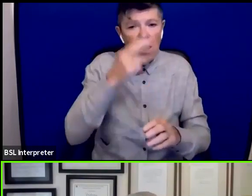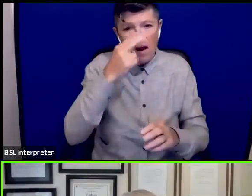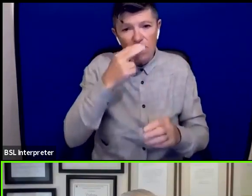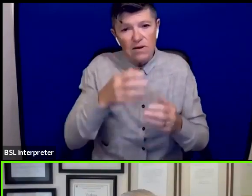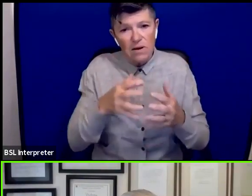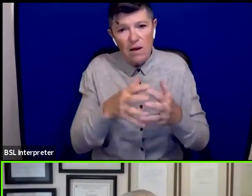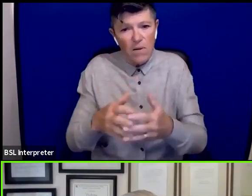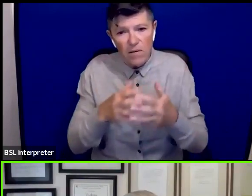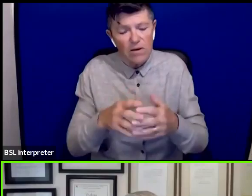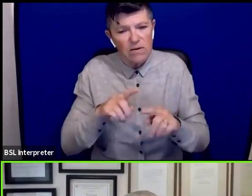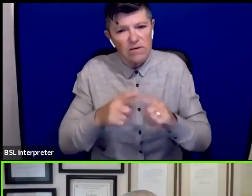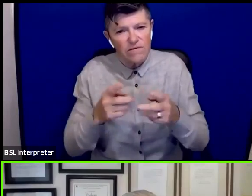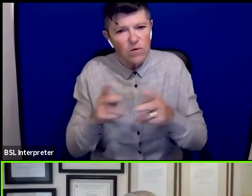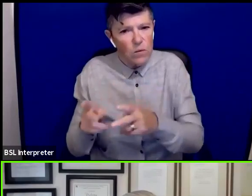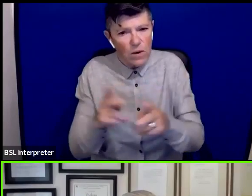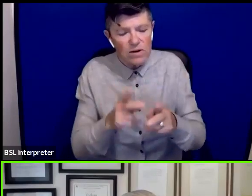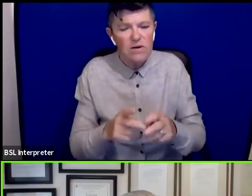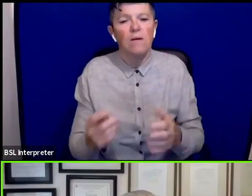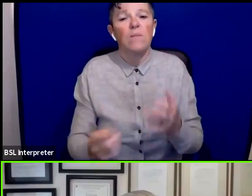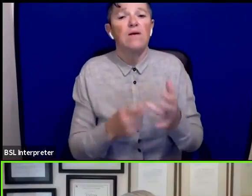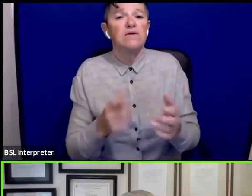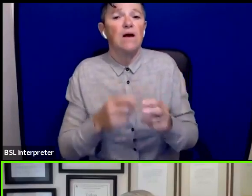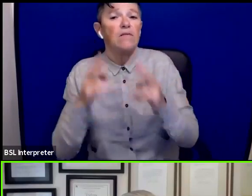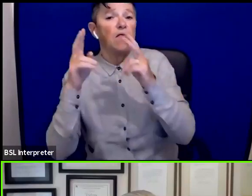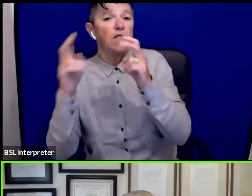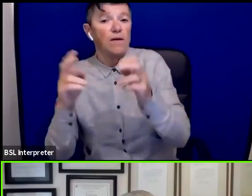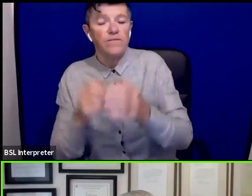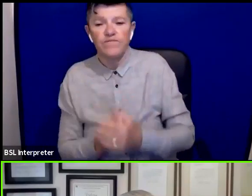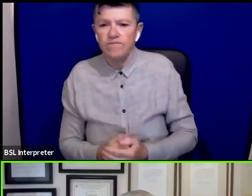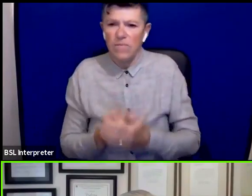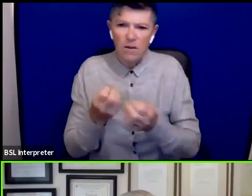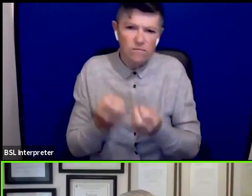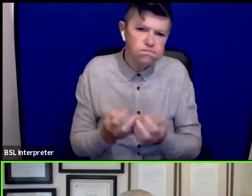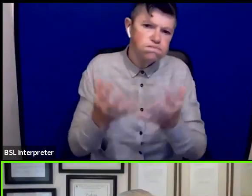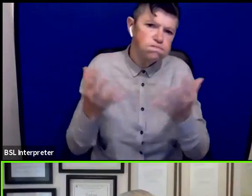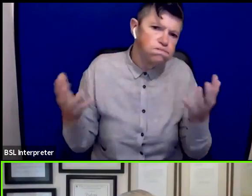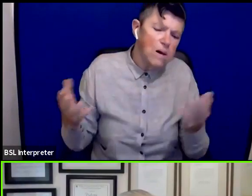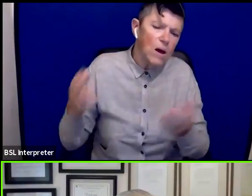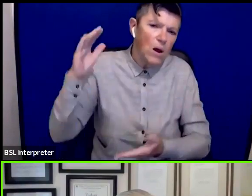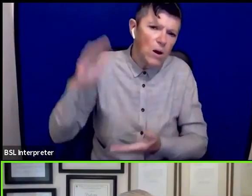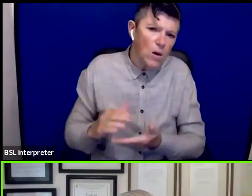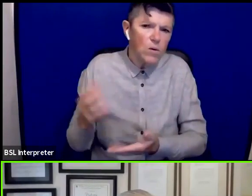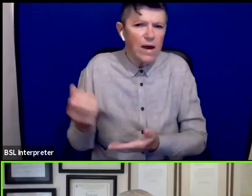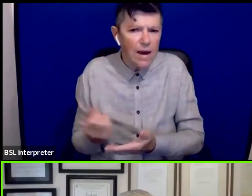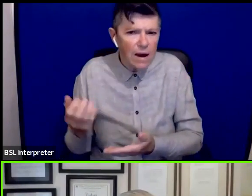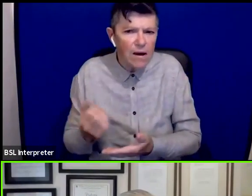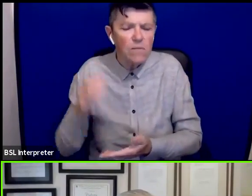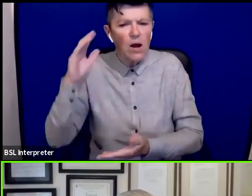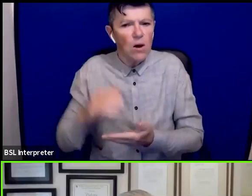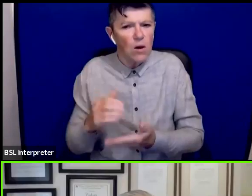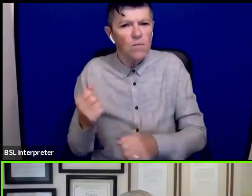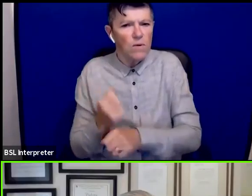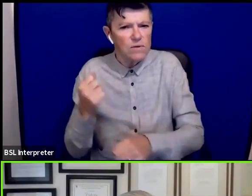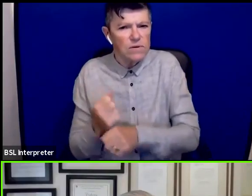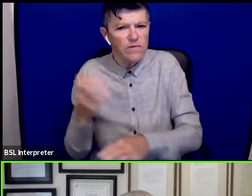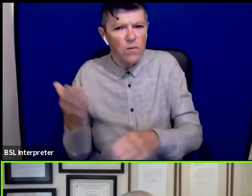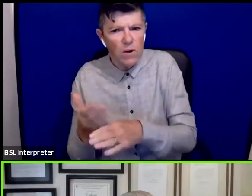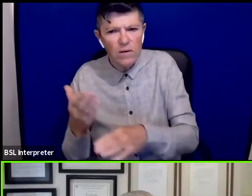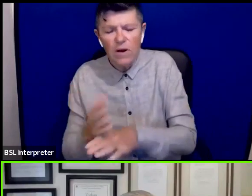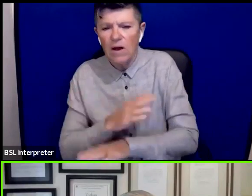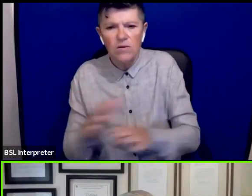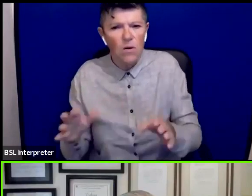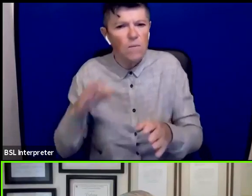all these low income, low productivity workers that are not benefiting from the process of growth, that are being